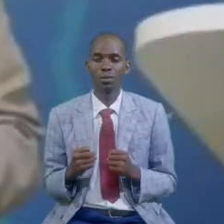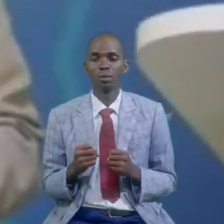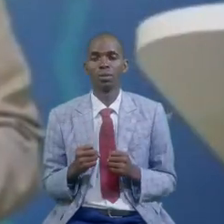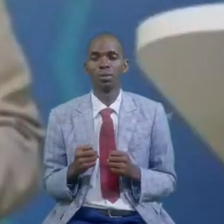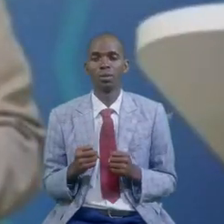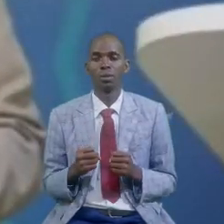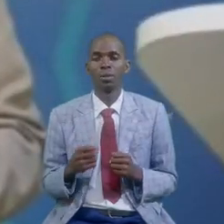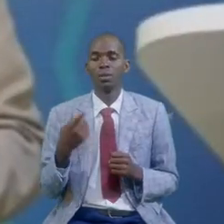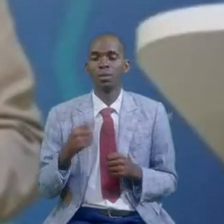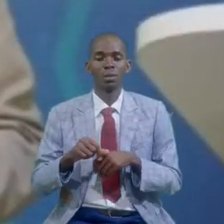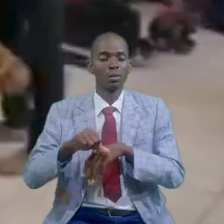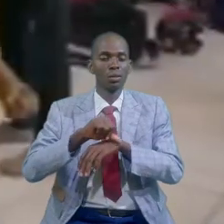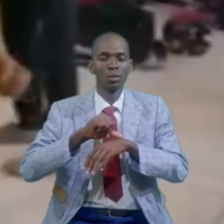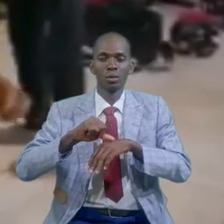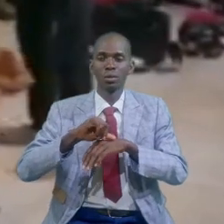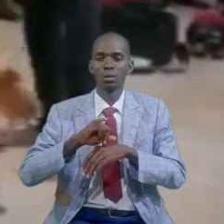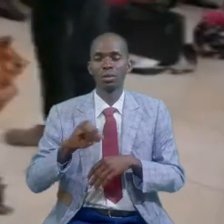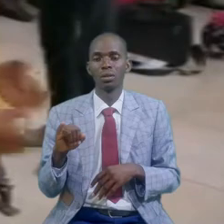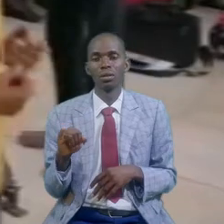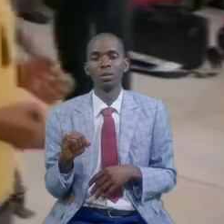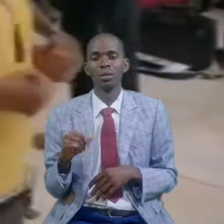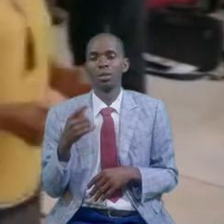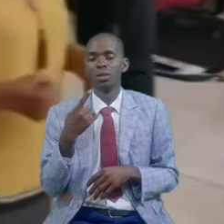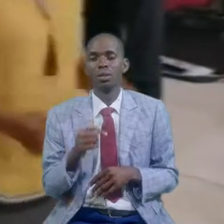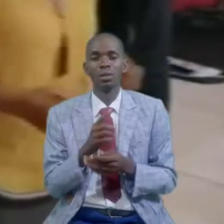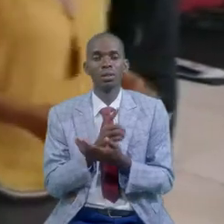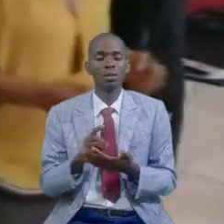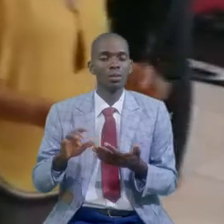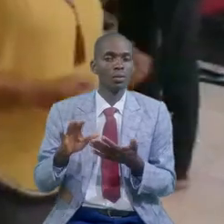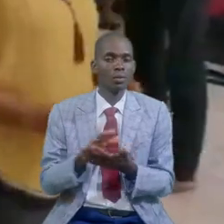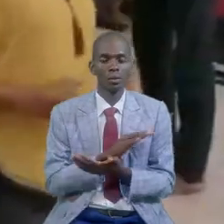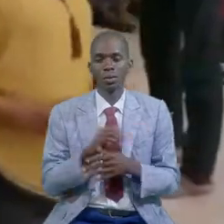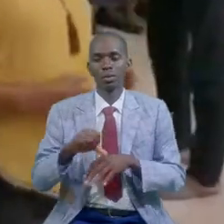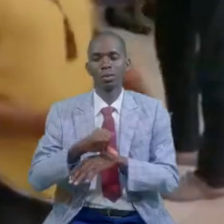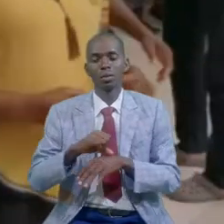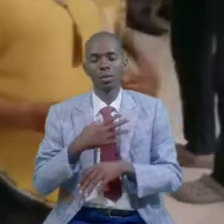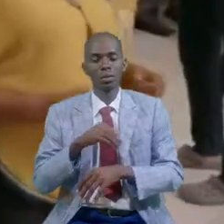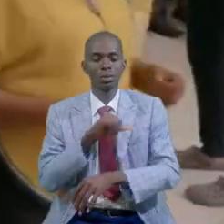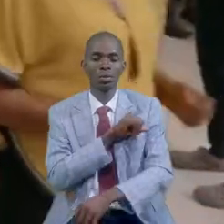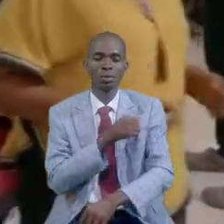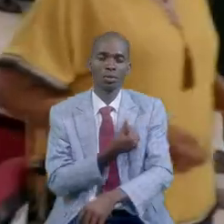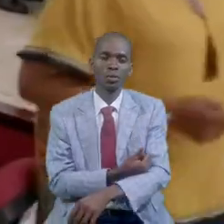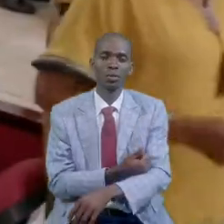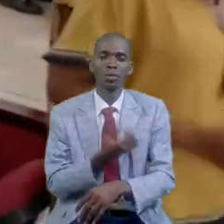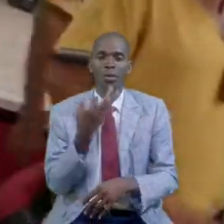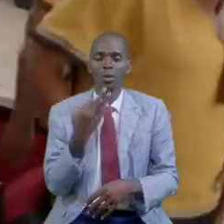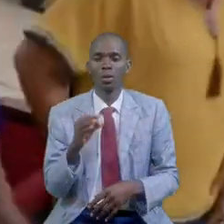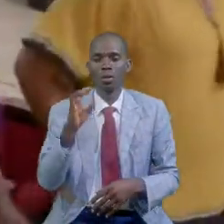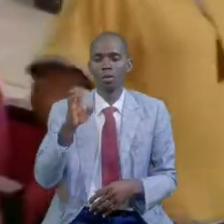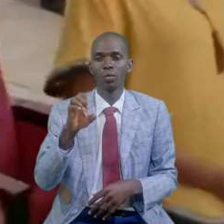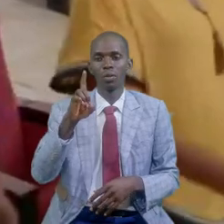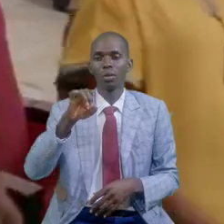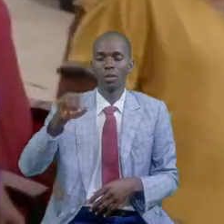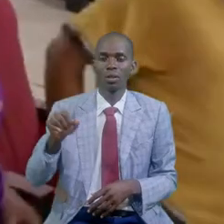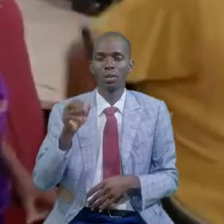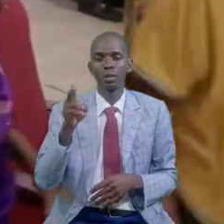the anointing, the divine unction and authority of Elijah